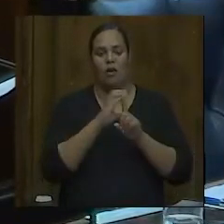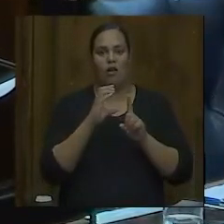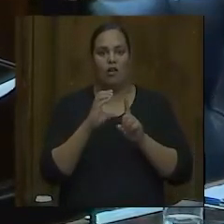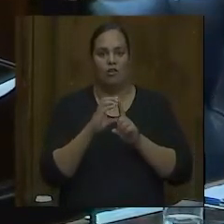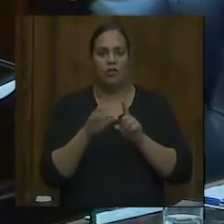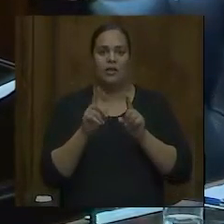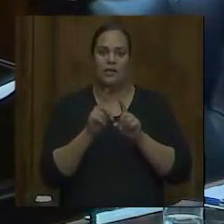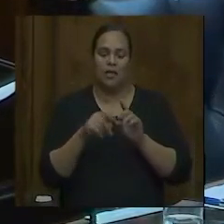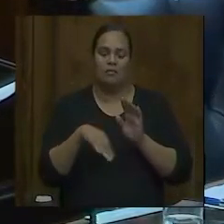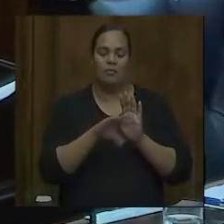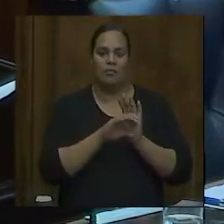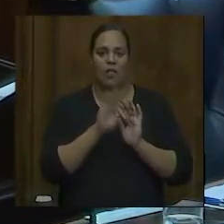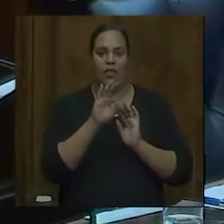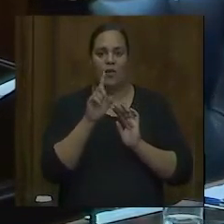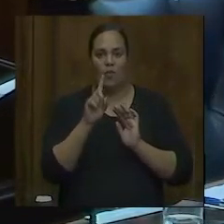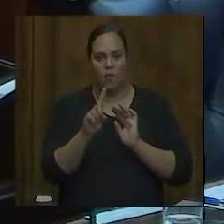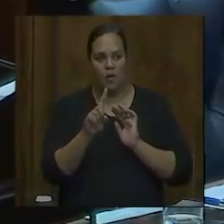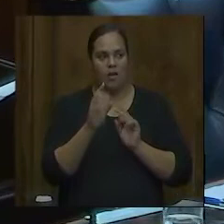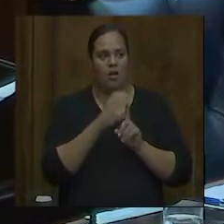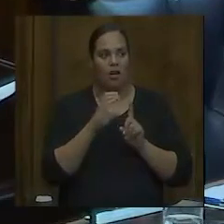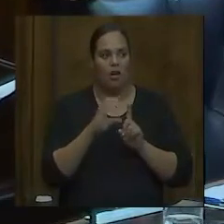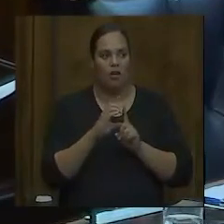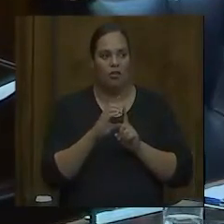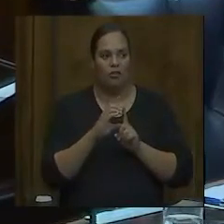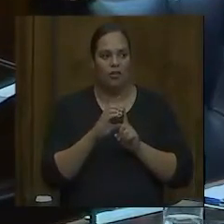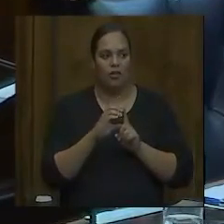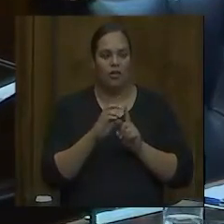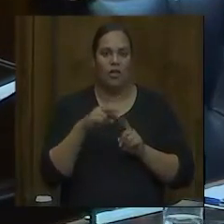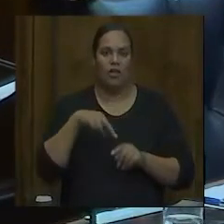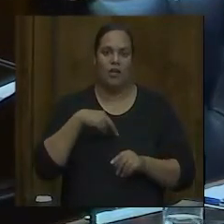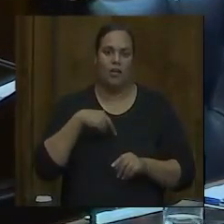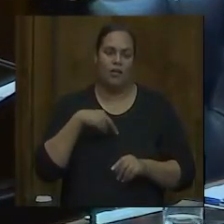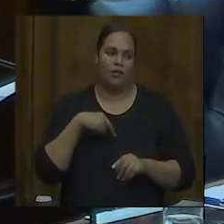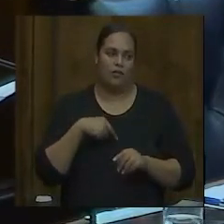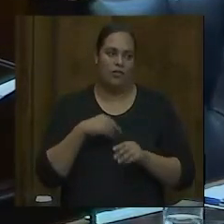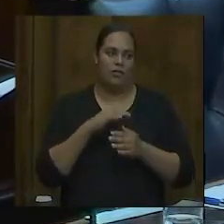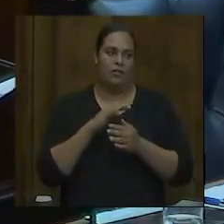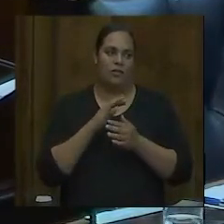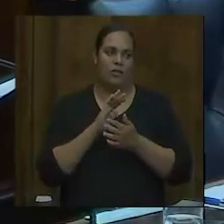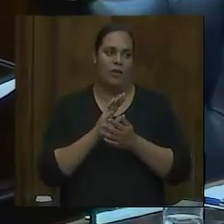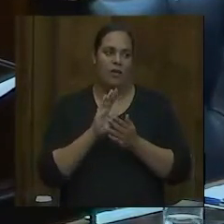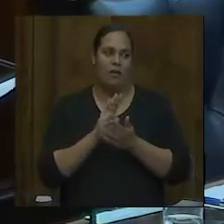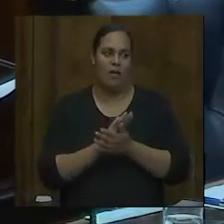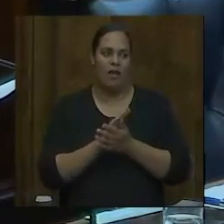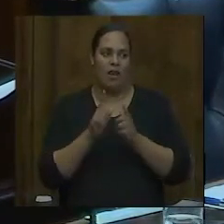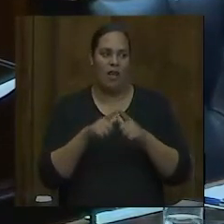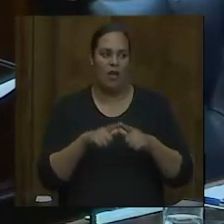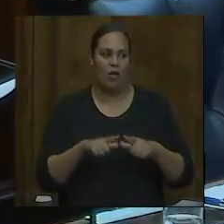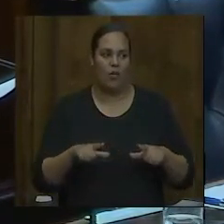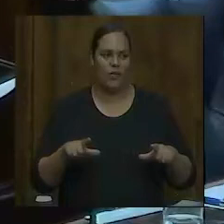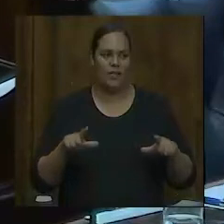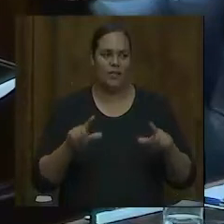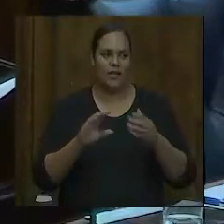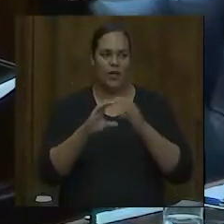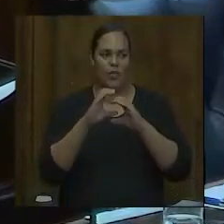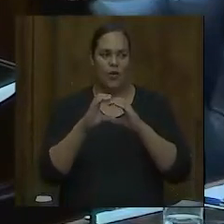as well as Section 31, Cultural, Religious, and Linguistic